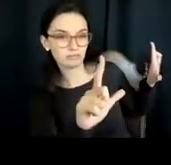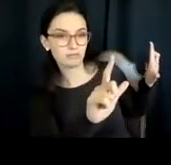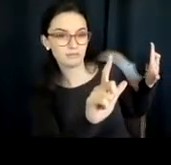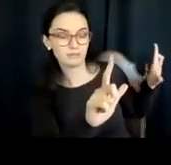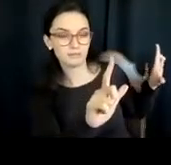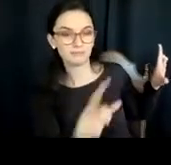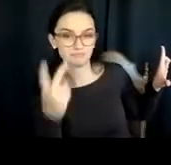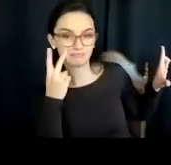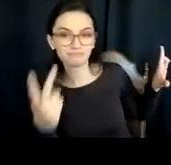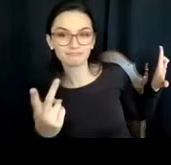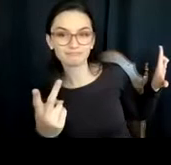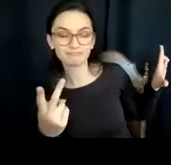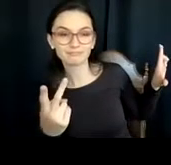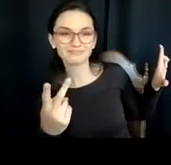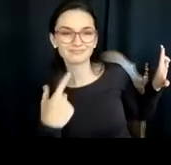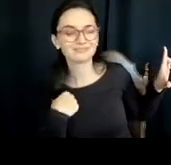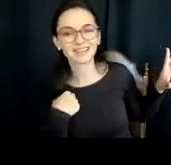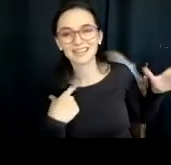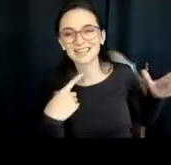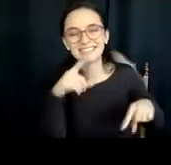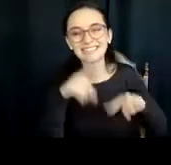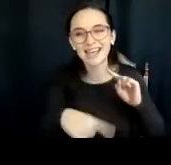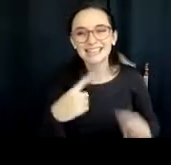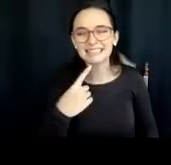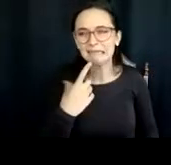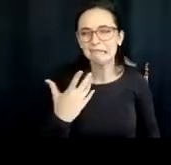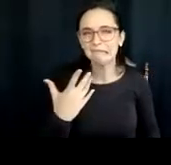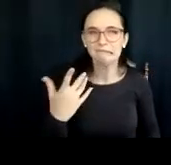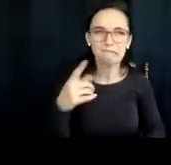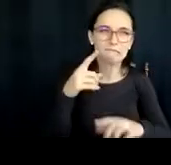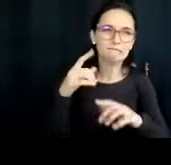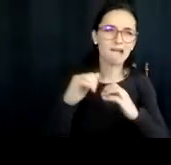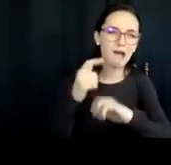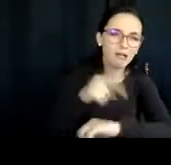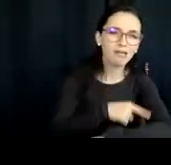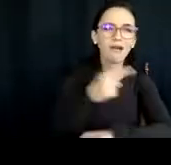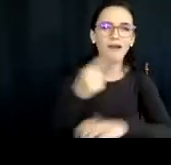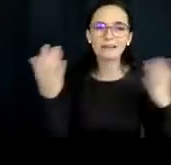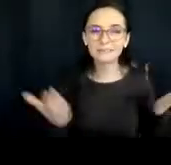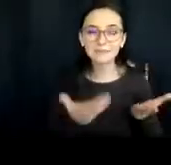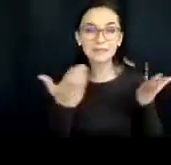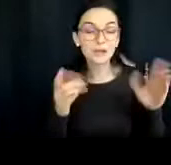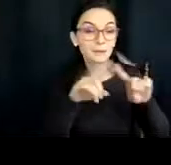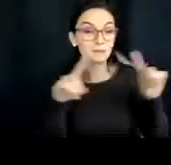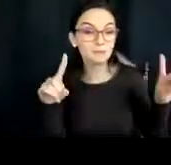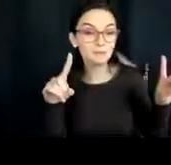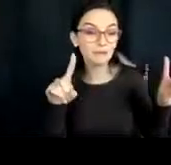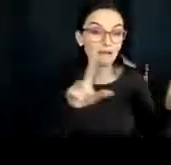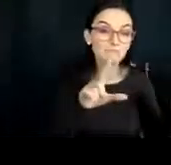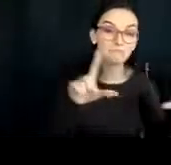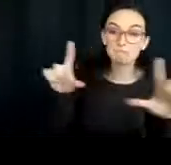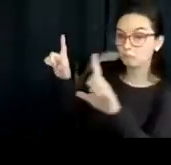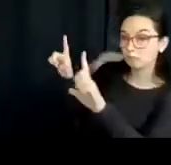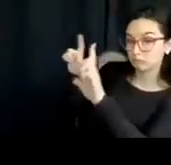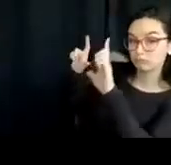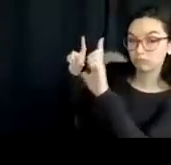and I can't tell you for sure how long that's been here, but on the other end we put in